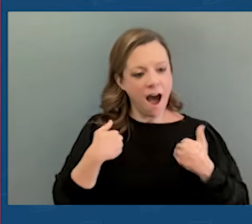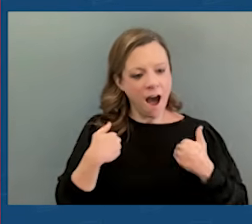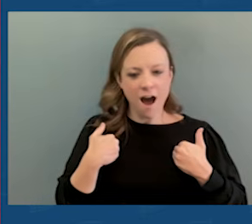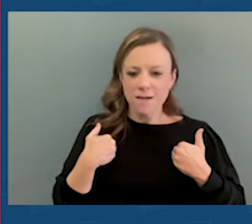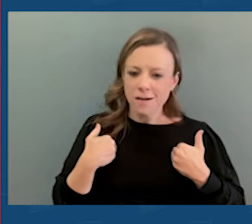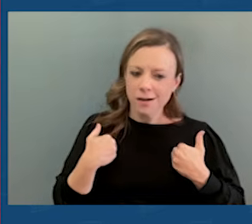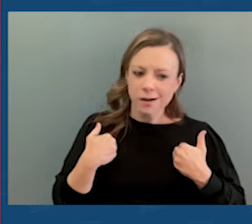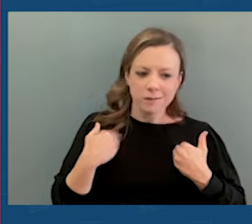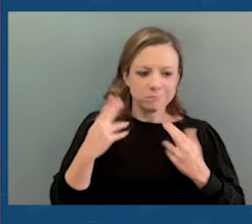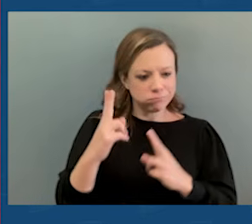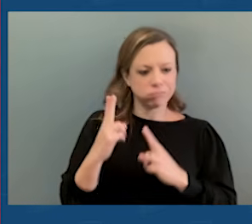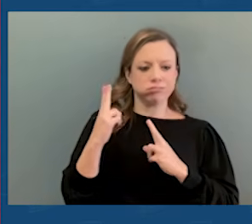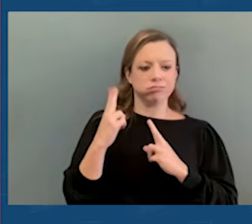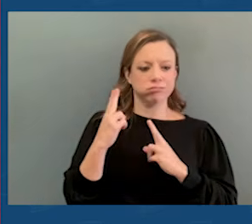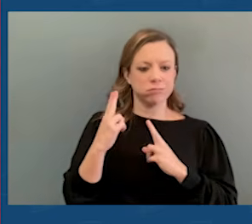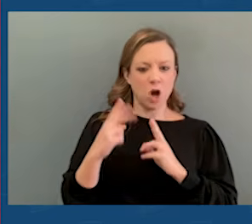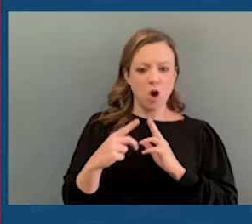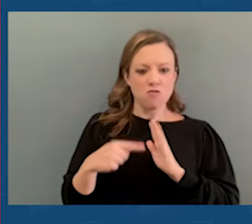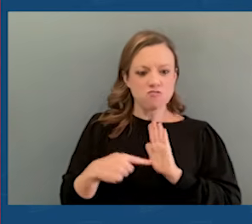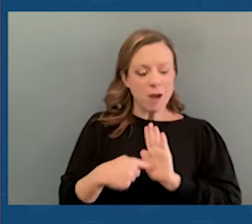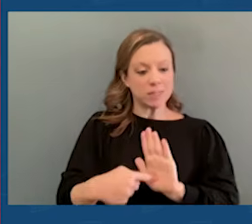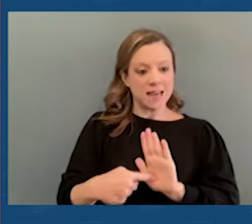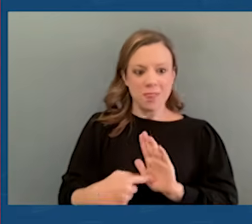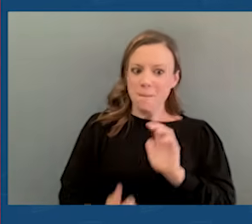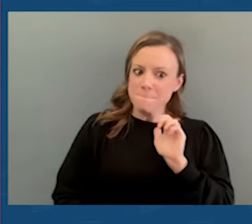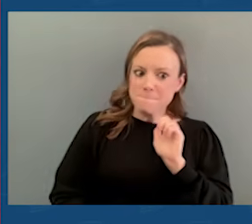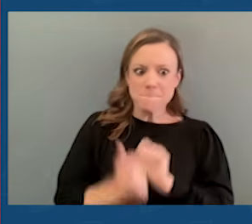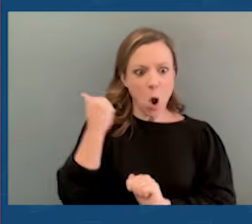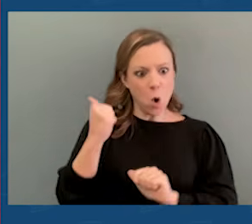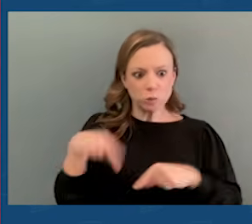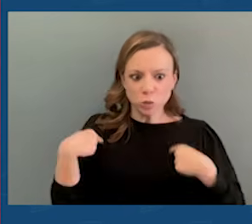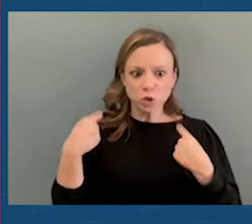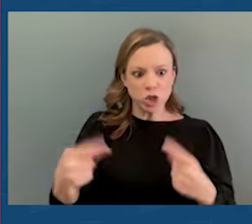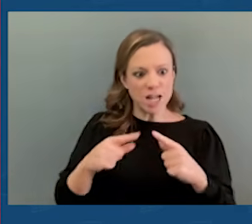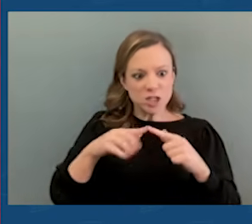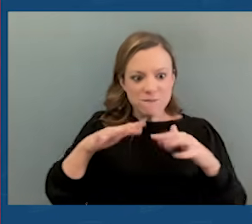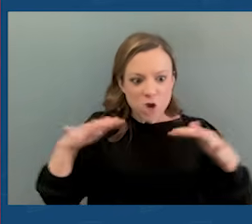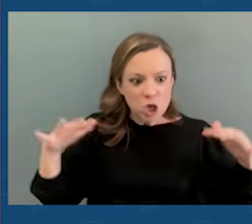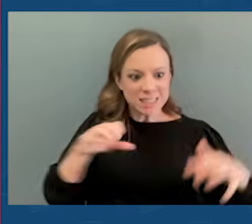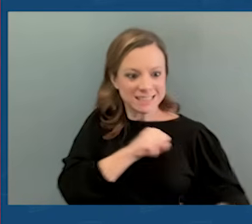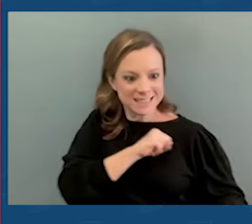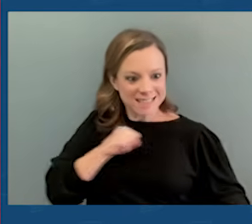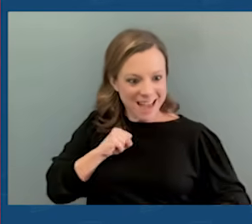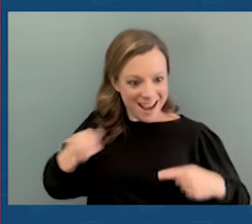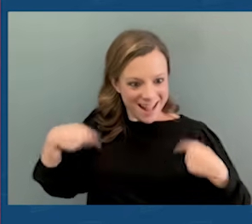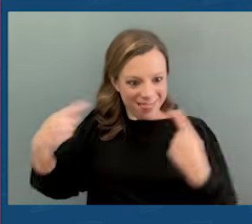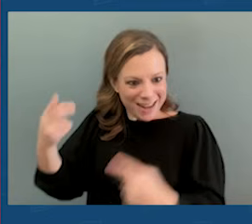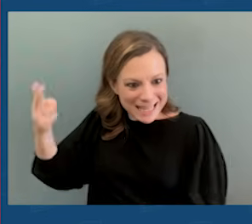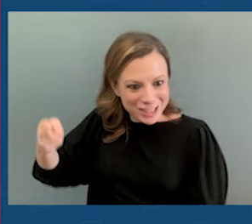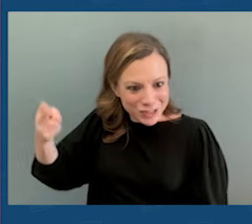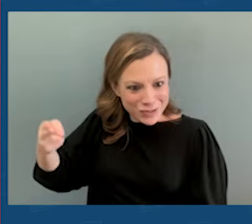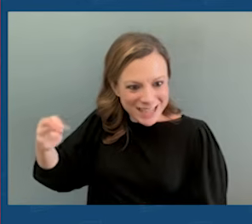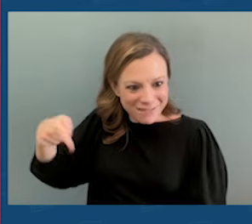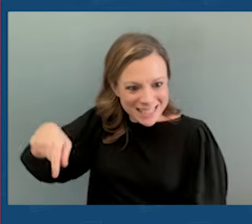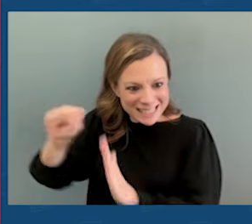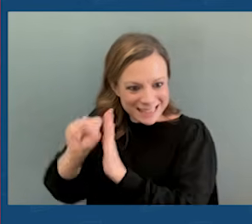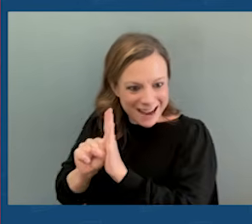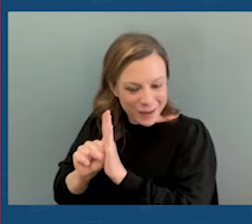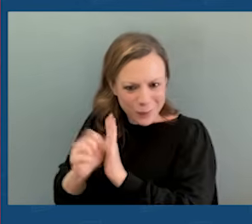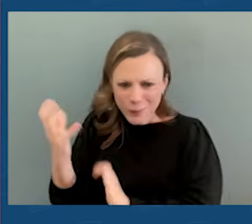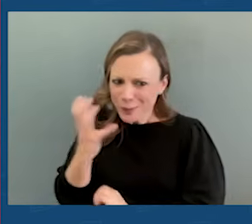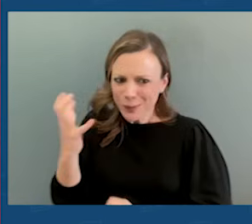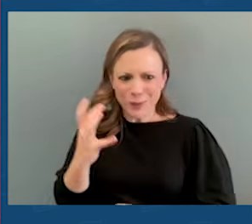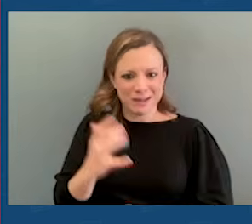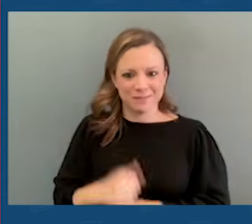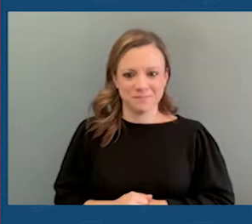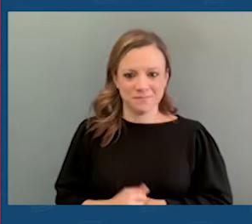most diverse Senate in the history of this state. The most diverse. We are